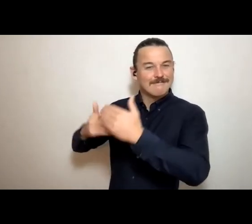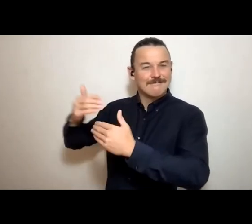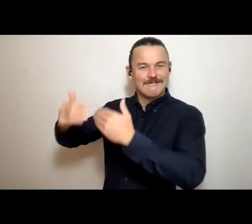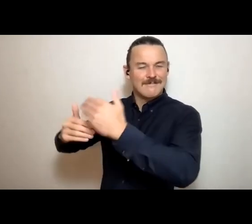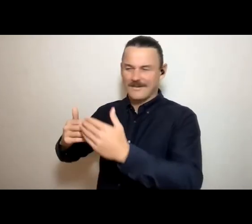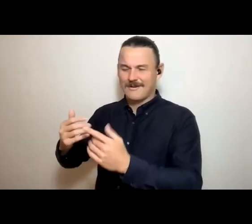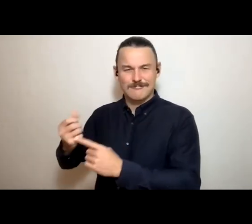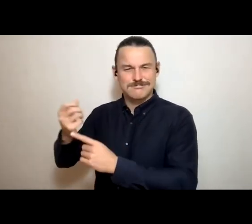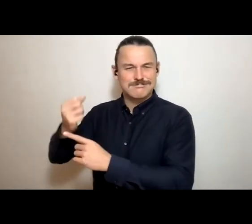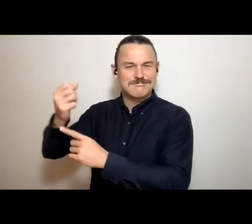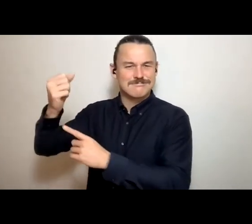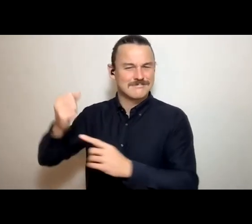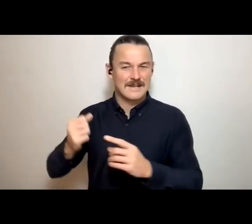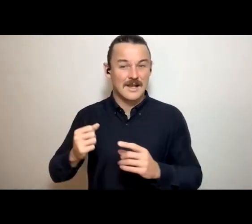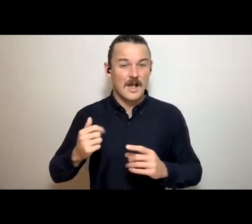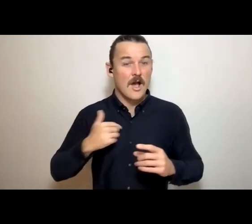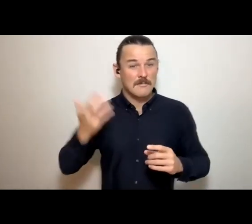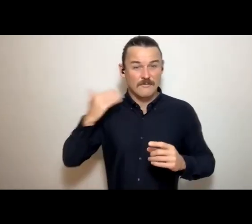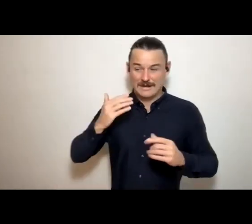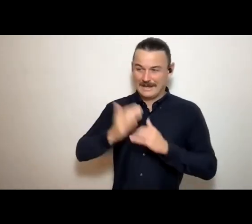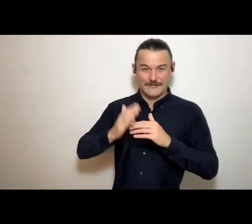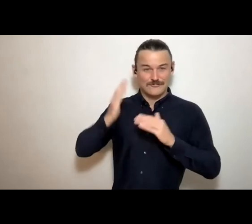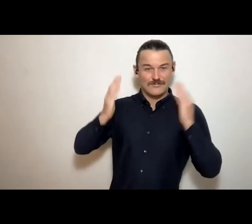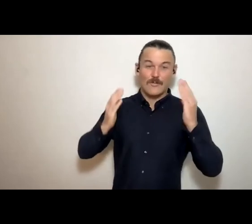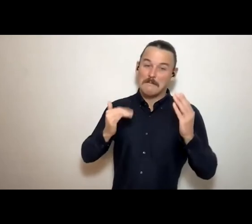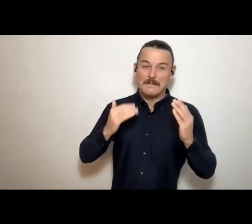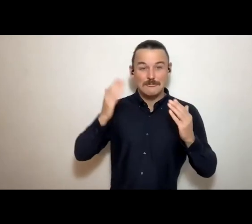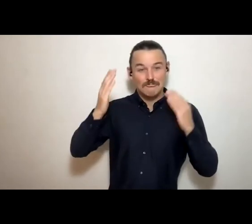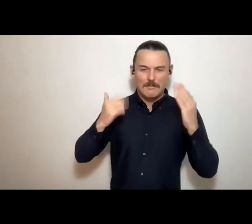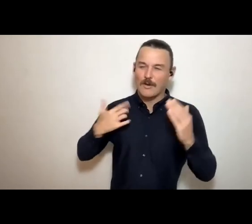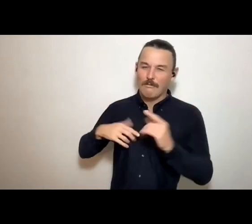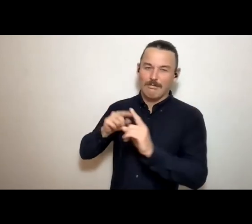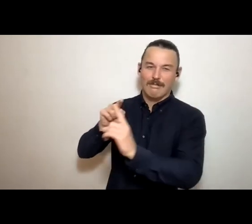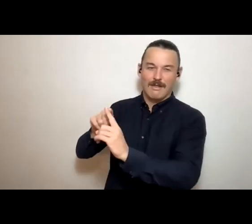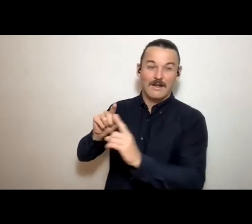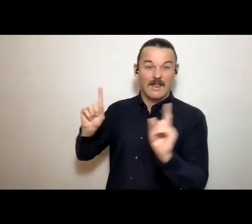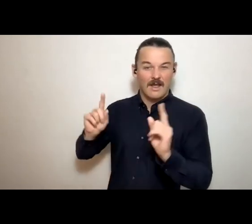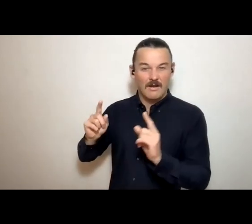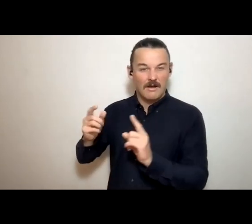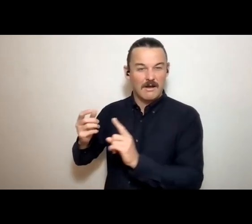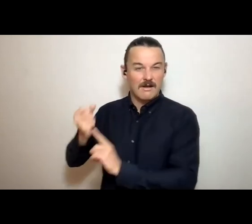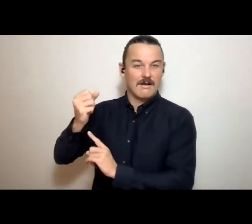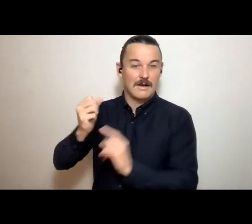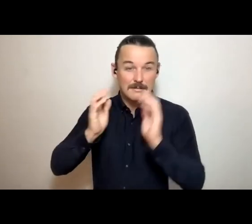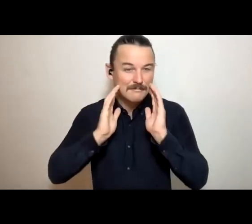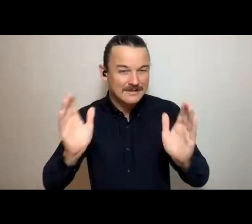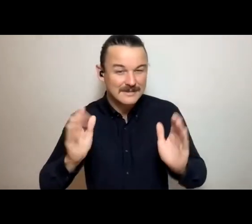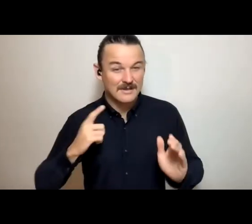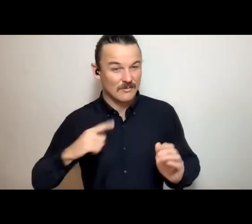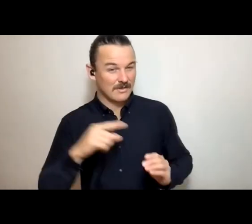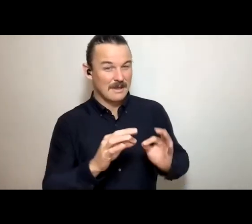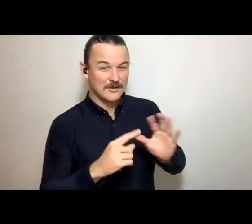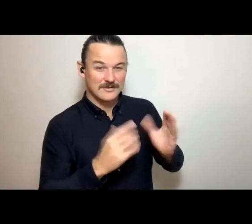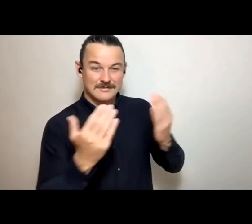but the fact that it's happened is quite amazing. So I'm going to divide this into three parts,